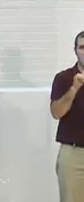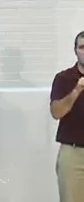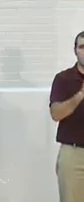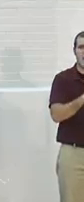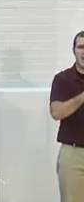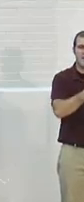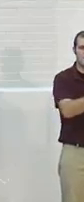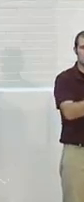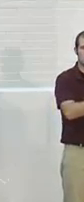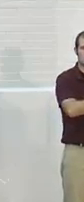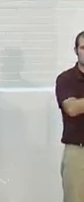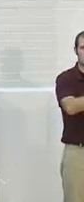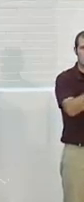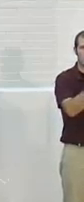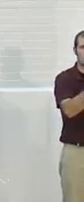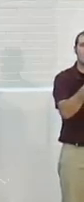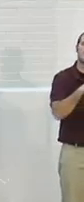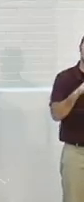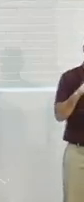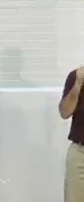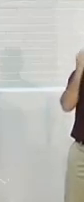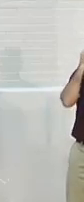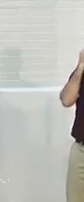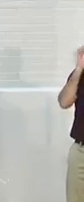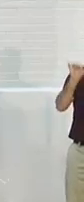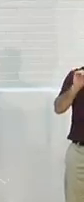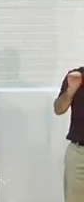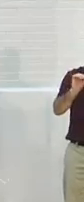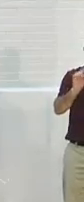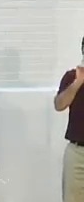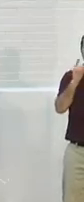emphasizing clean energy, but also recognizing that there's